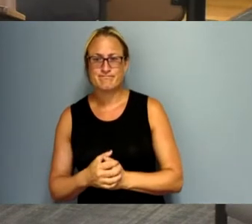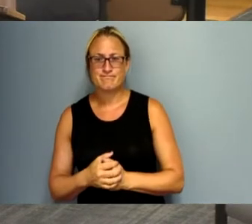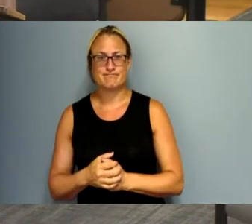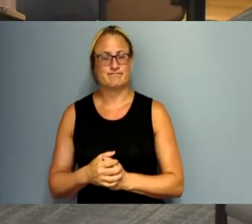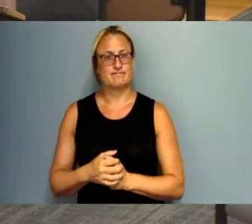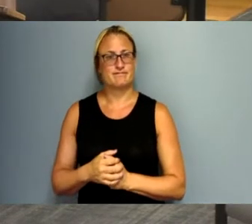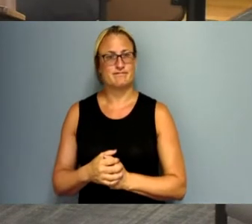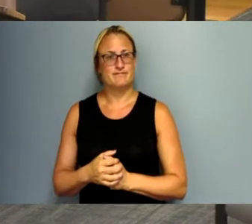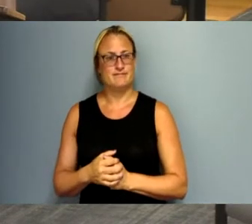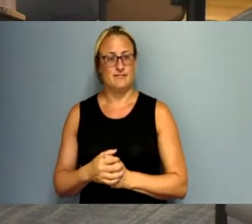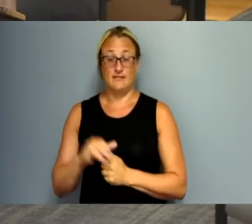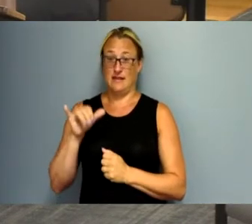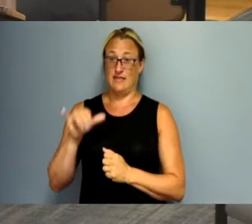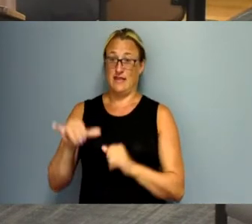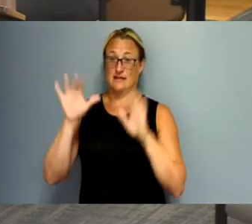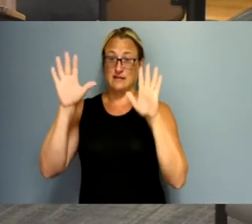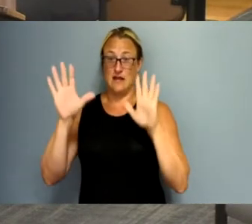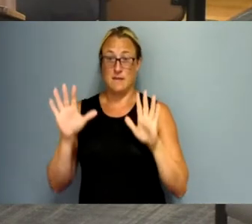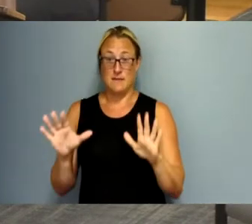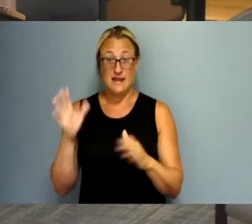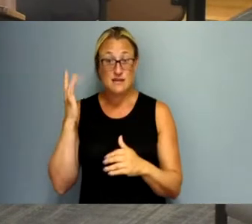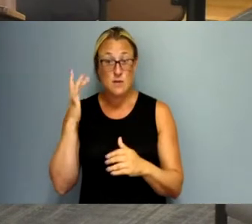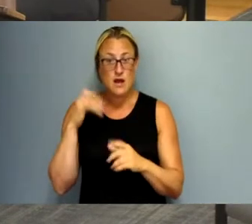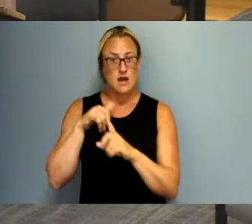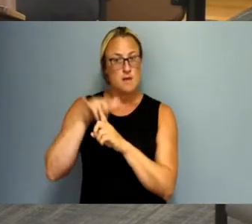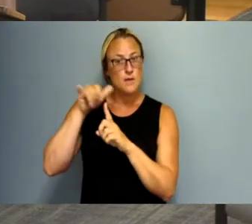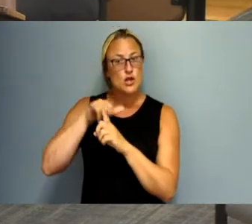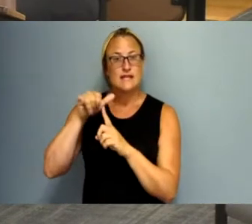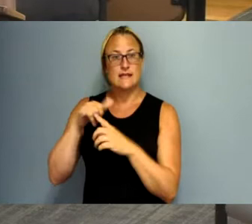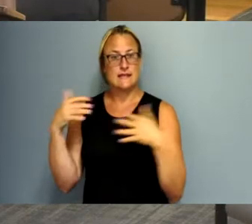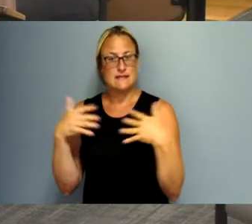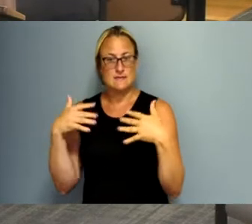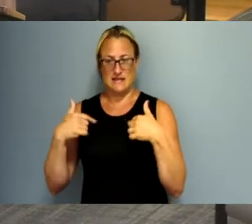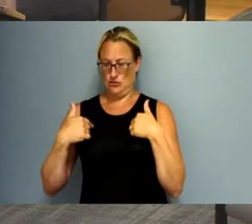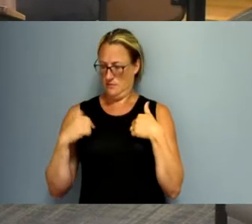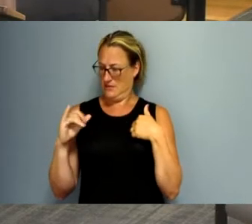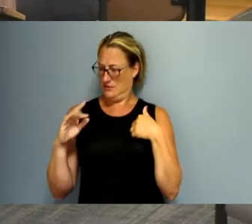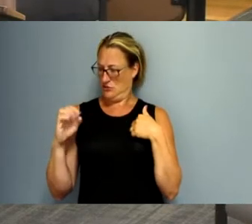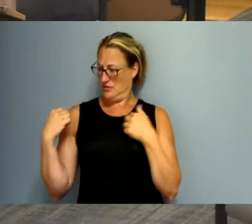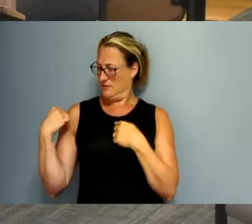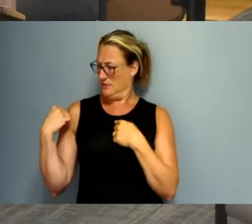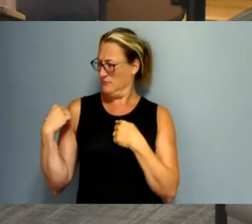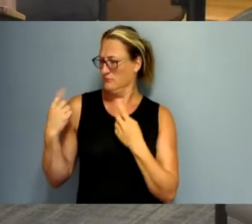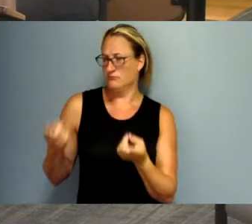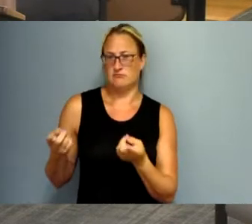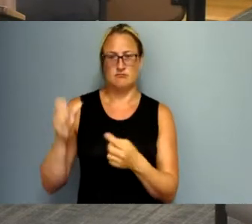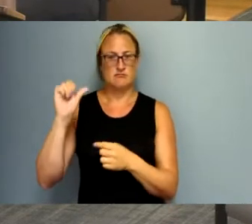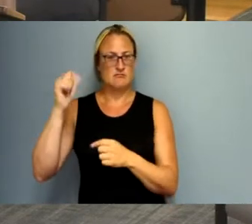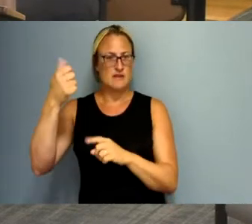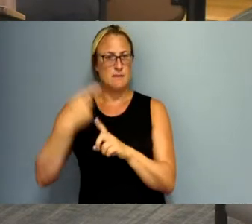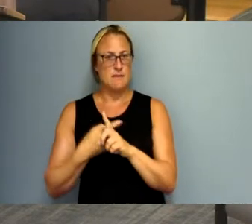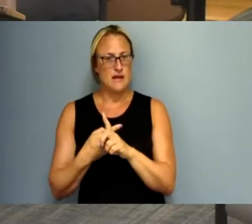Which is amazing, given the bullying and intimidation tactics Jamie and I have faced from you over the past 10 months.